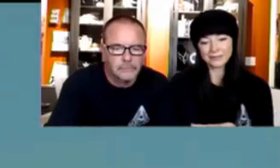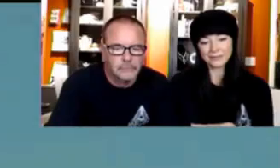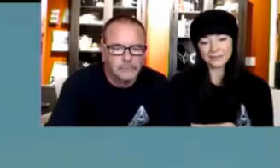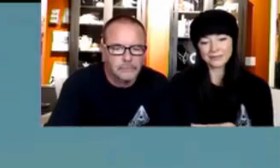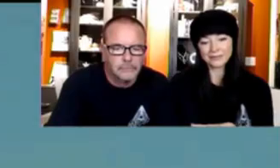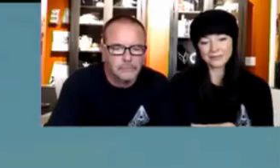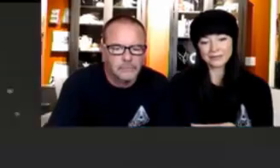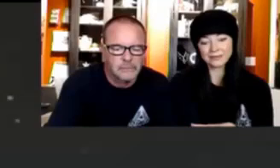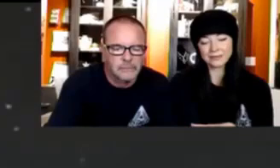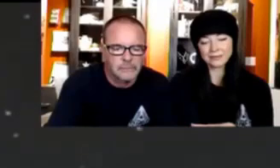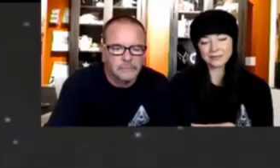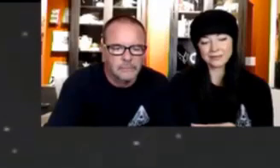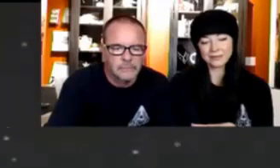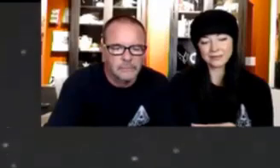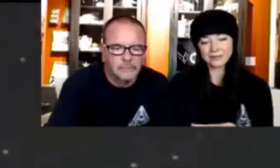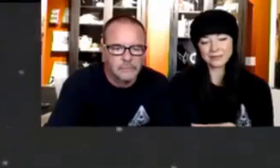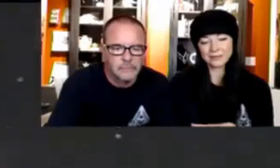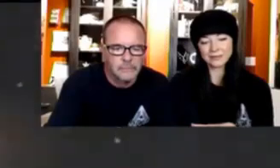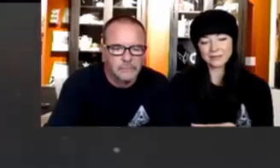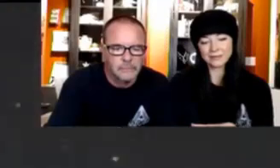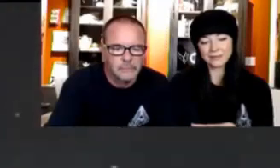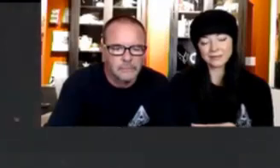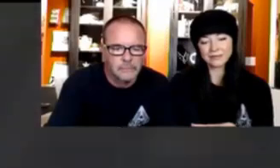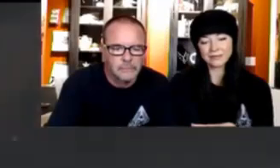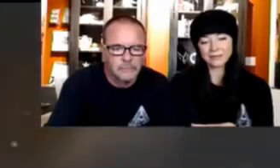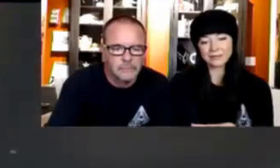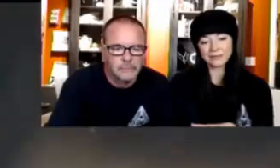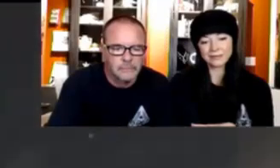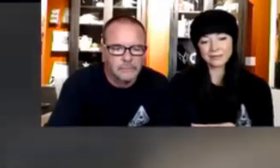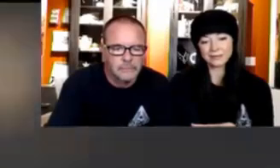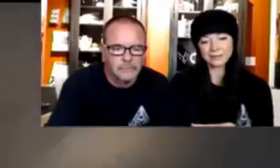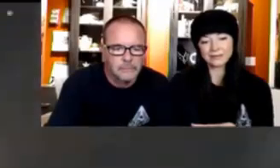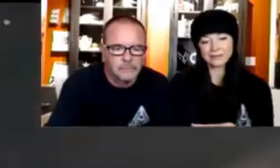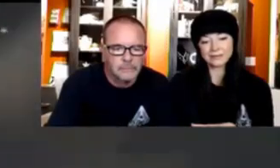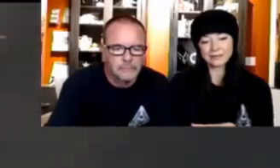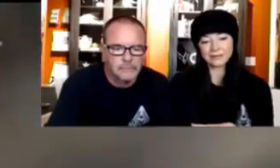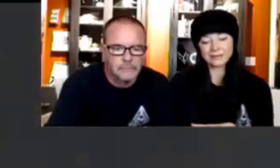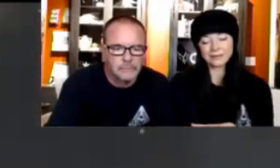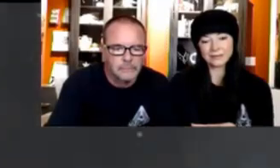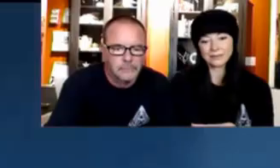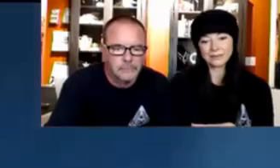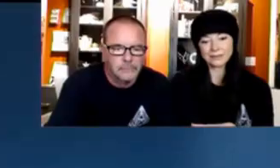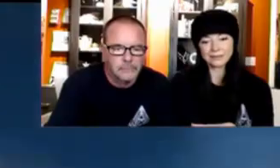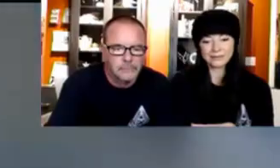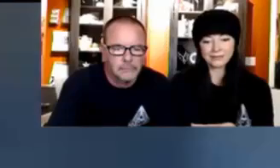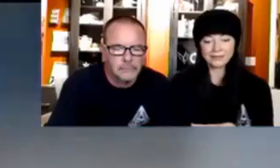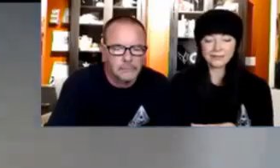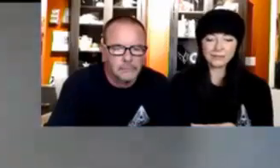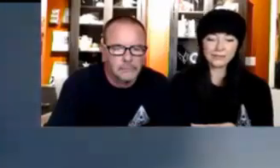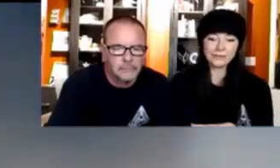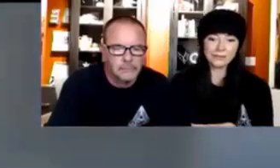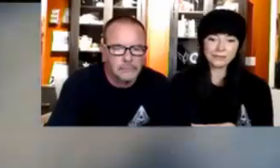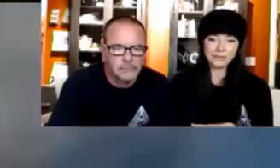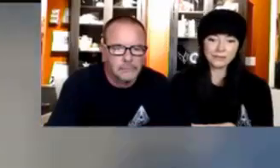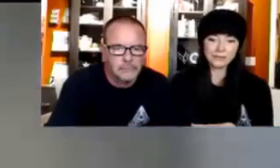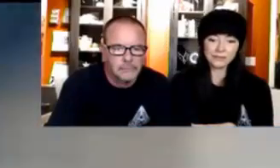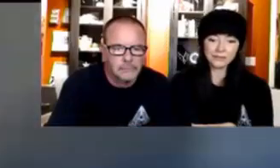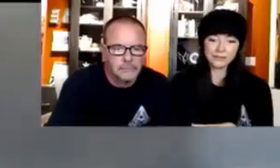there was less soil erosion because the vegetation stabilized that as well. So the wolves, small in